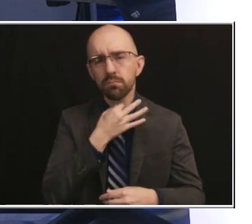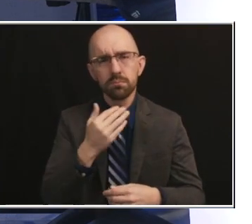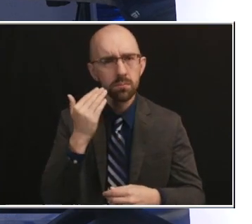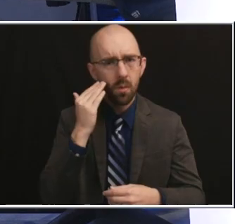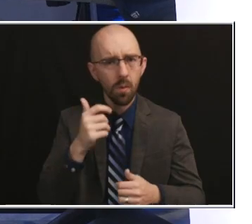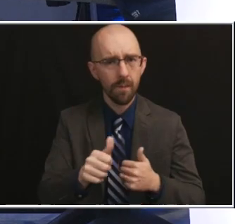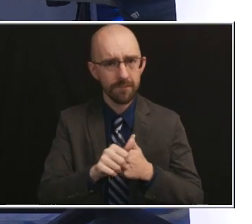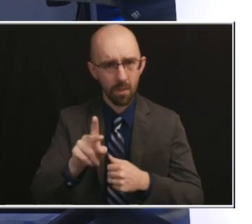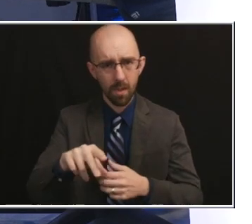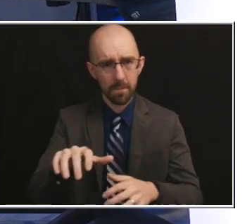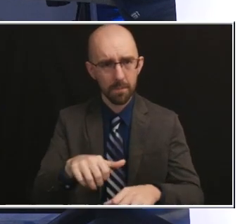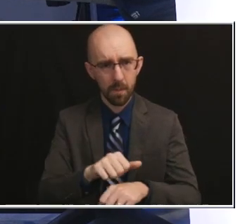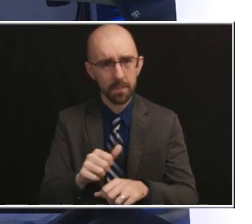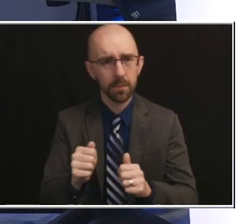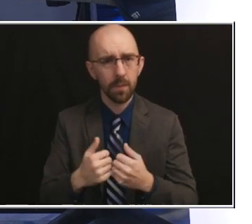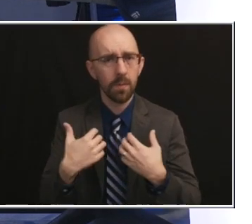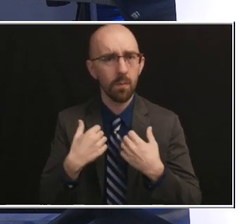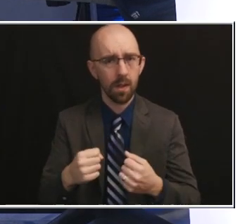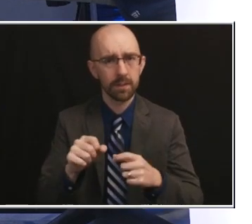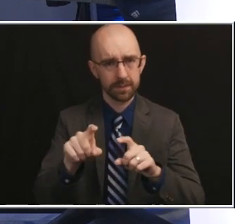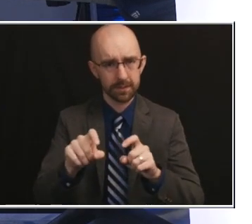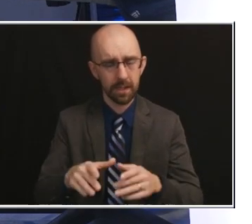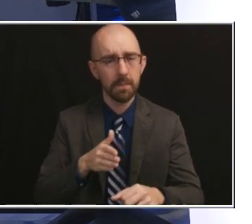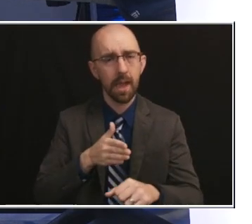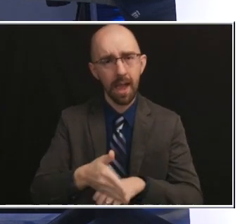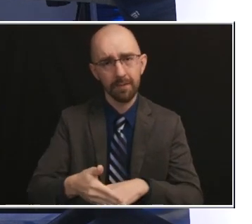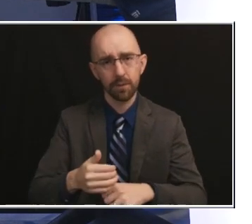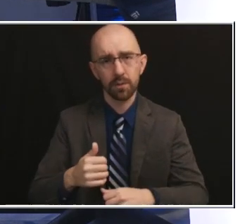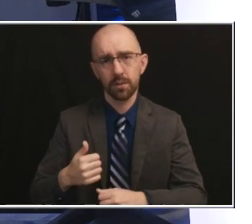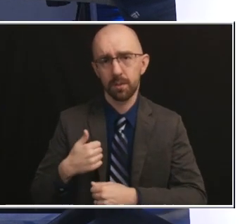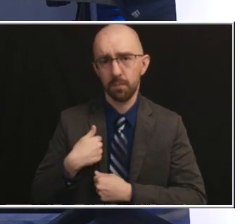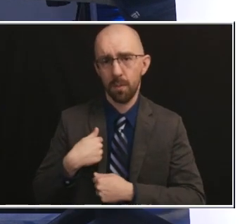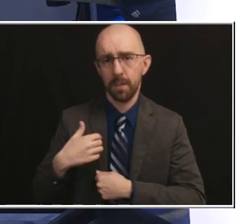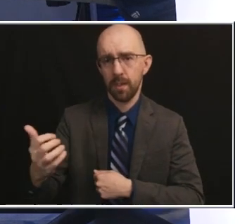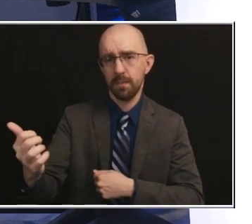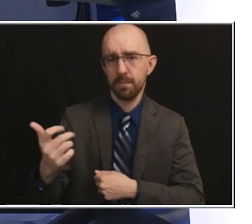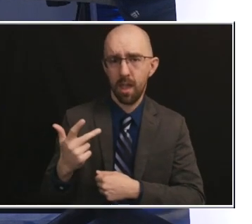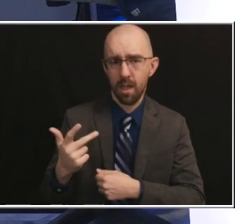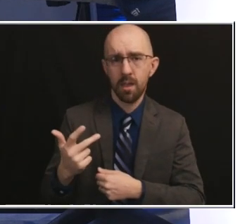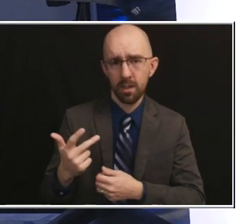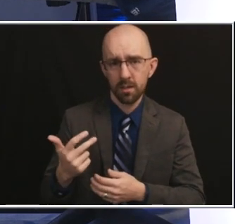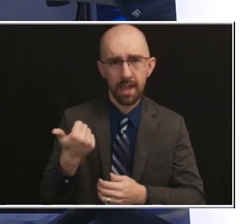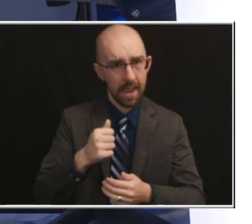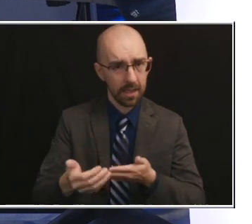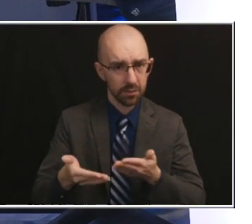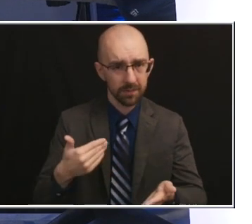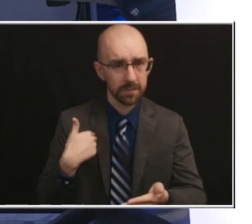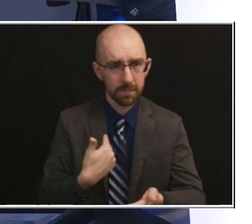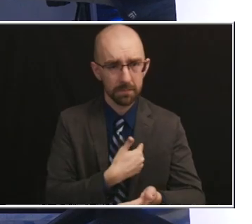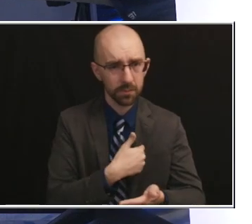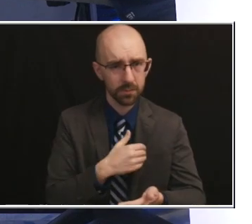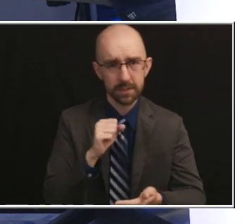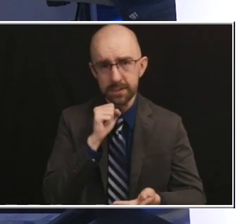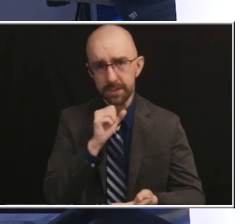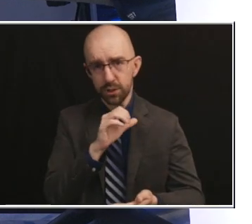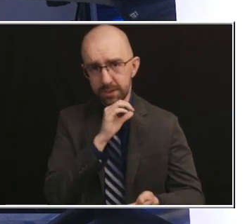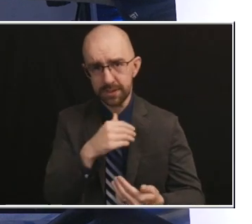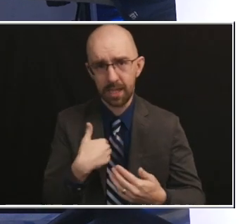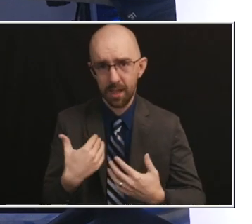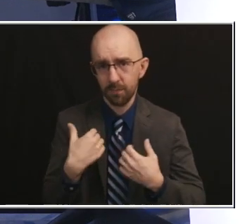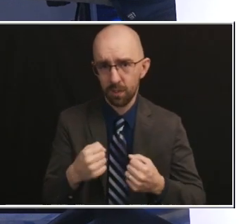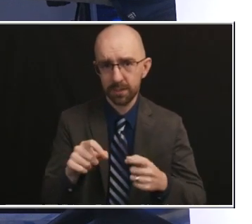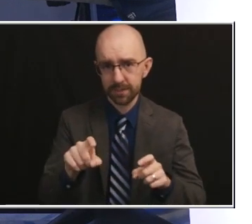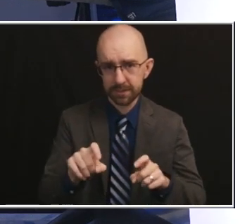with wellness exams after returning from deployment for any service member? What about senior citizens who have wellness exams and answering the